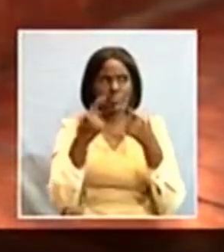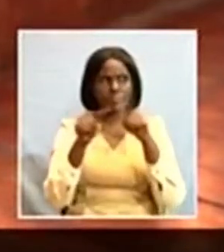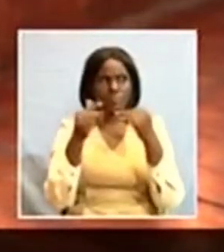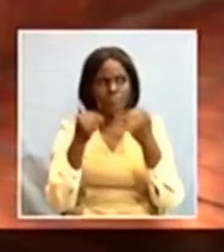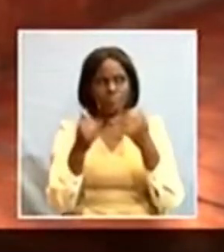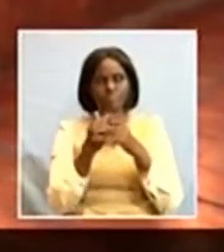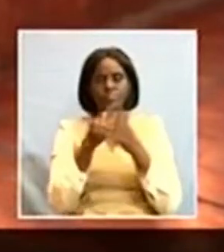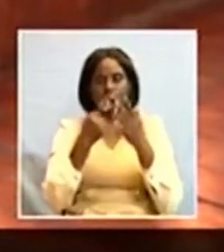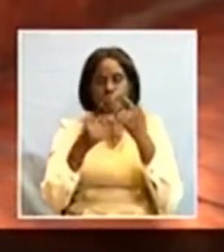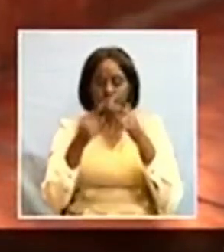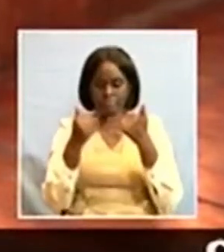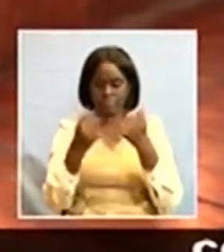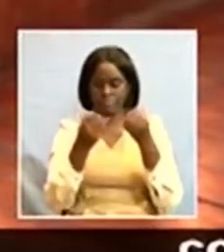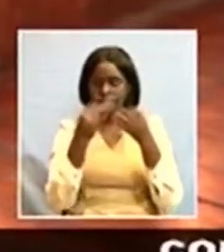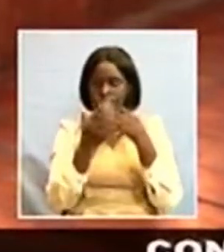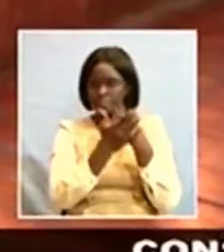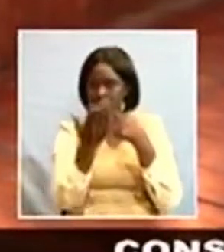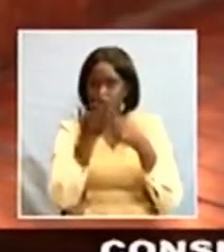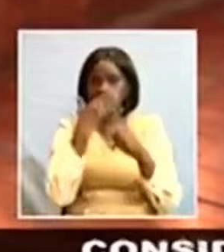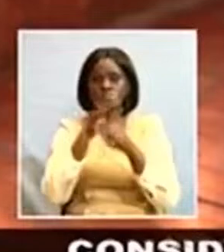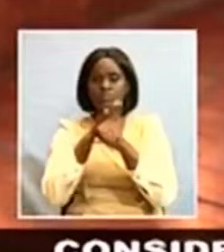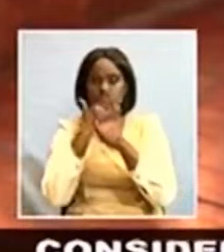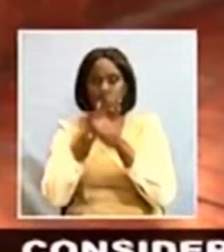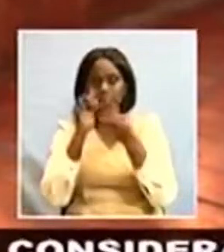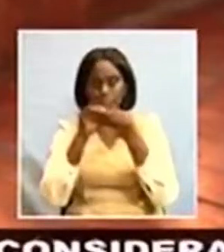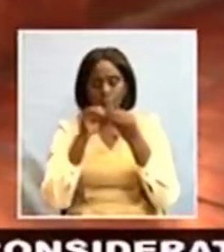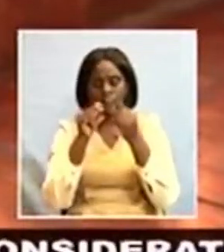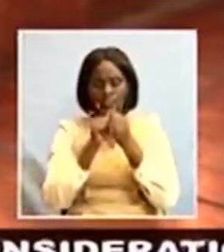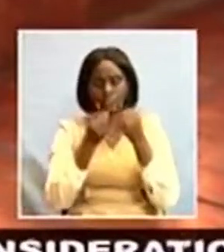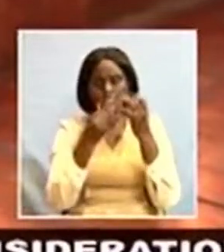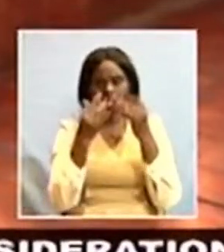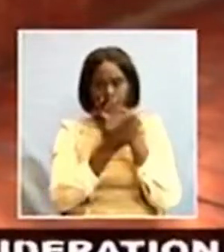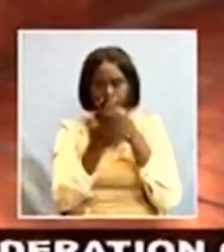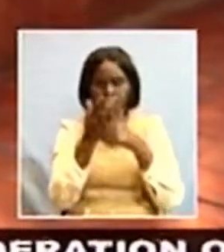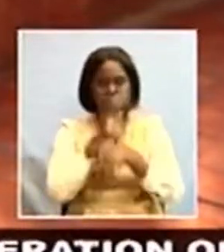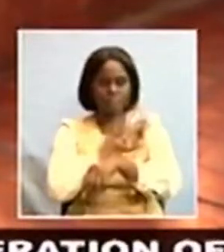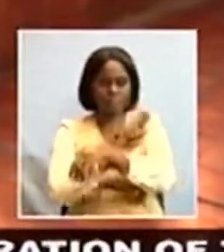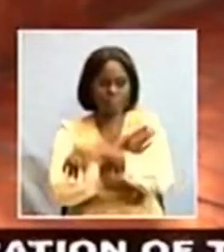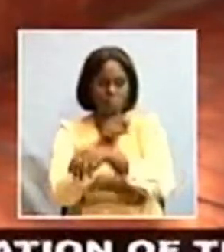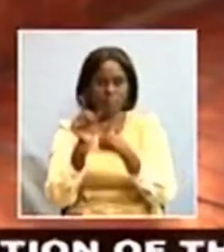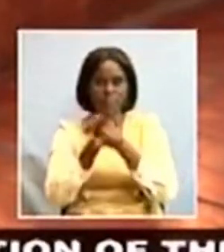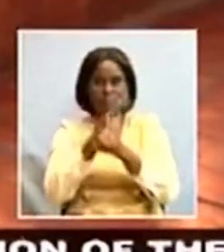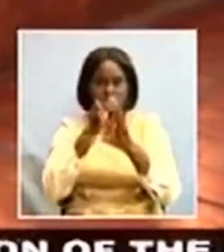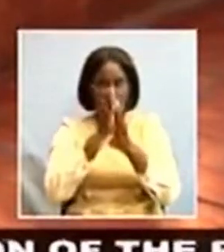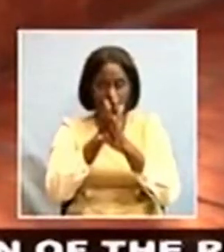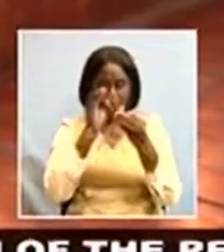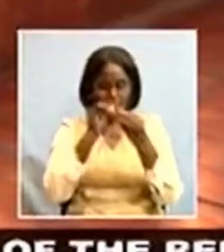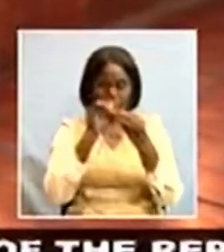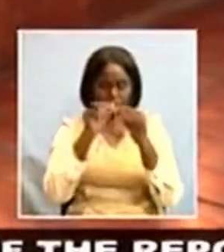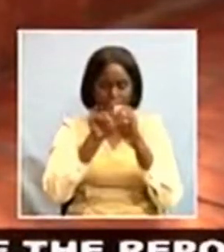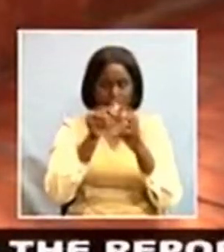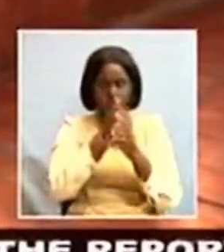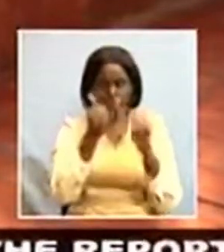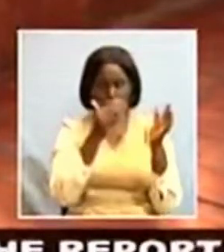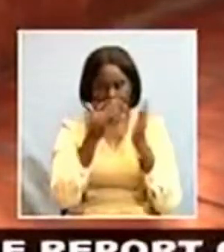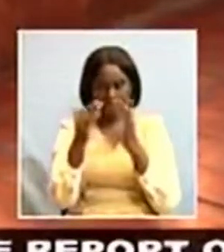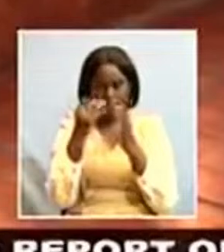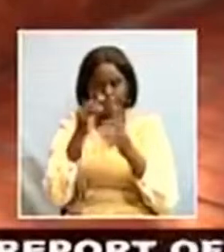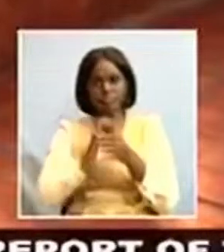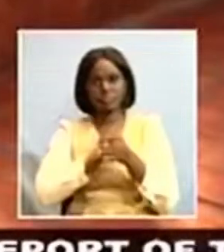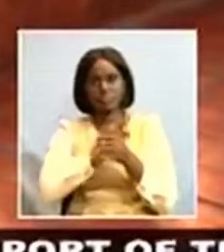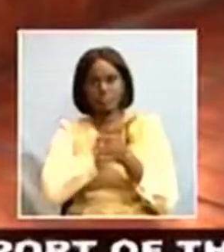is that most of the commitments and most of our capacity goes more on the other side of